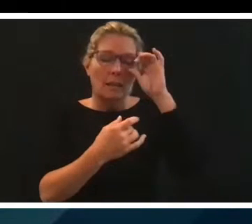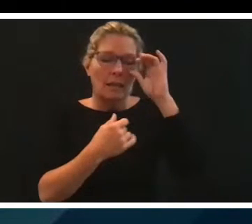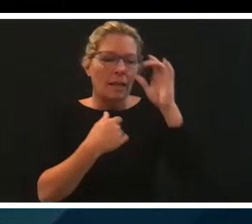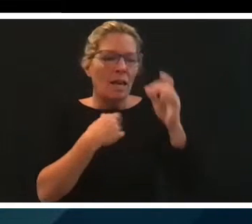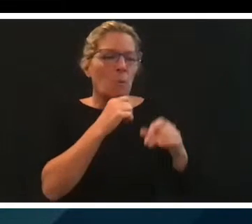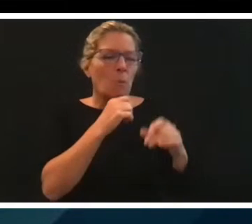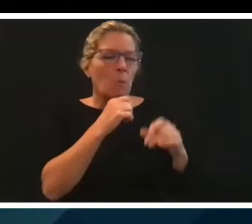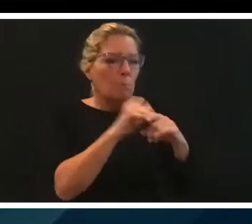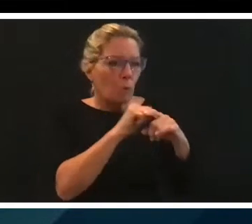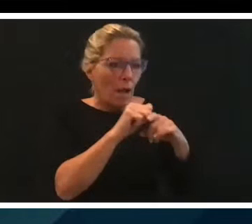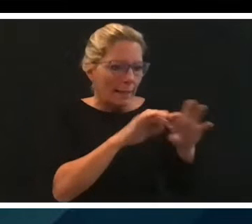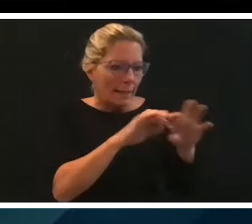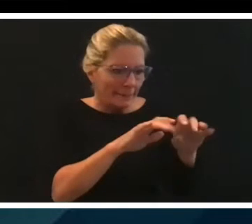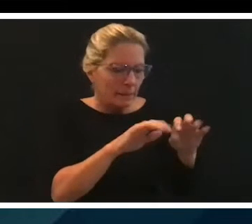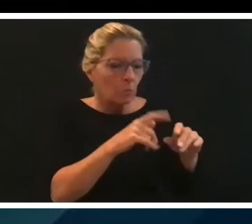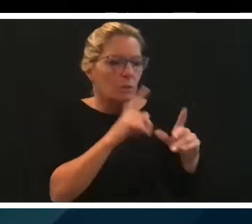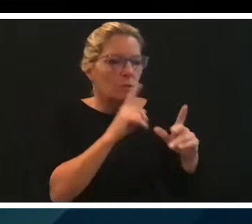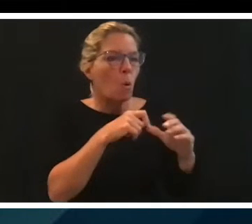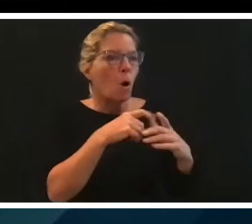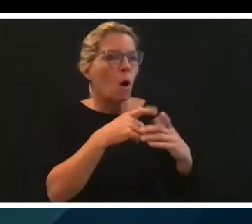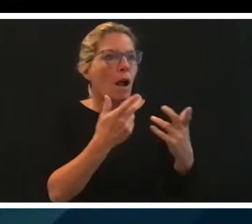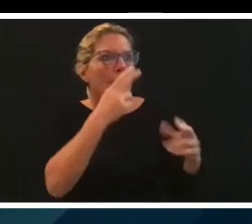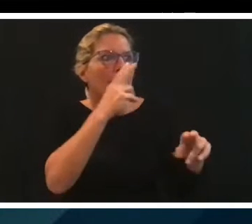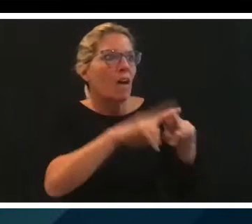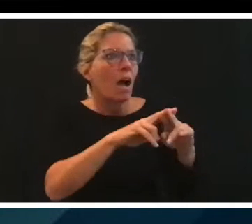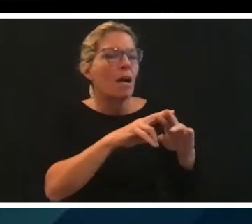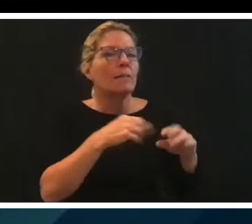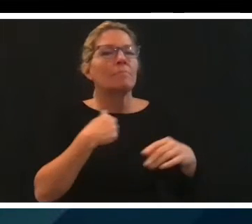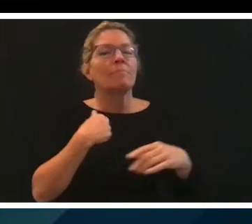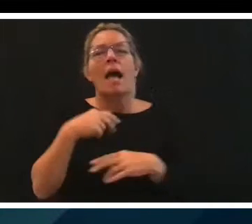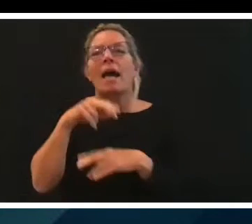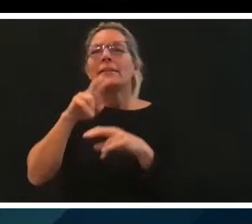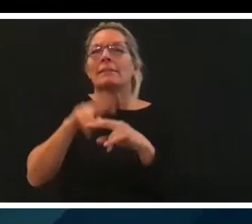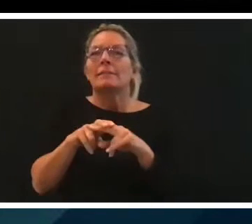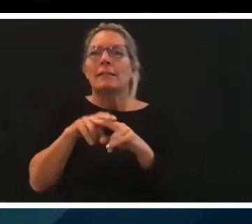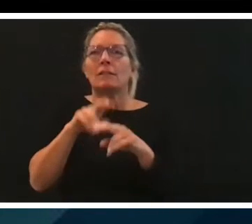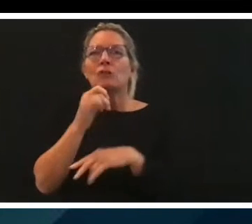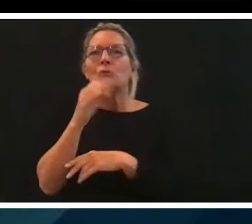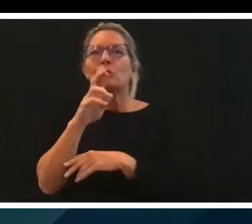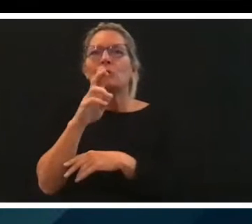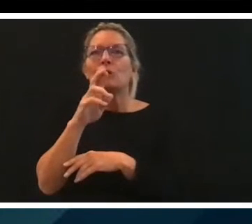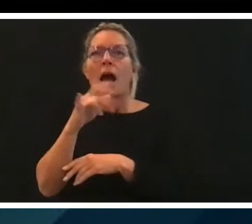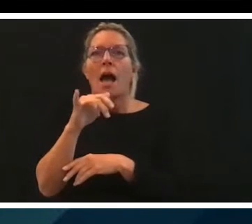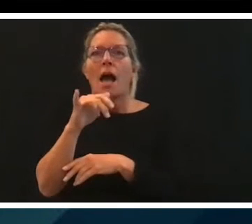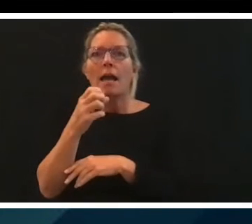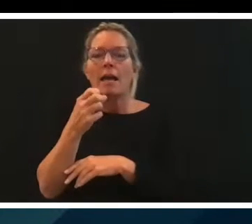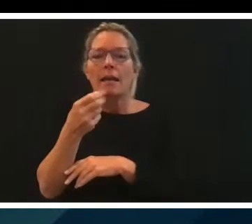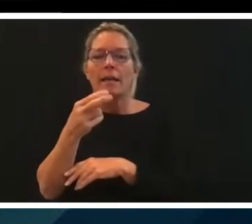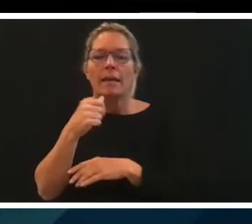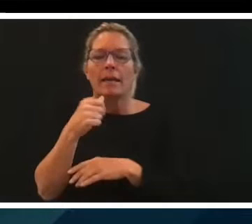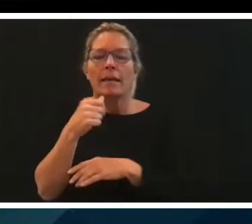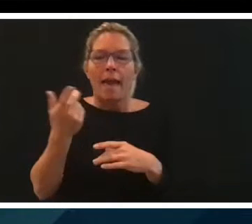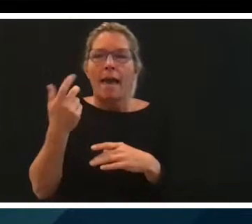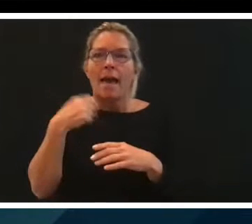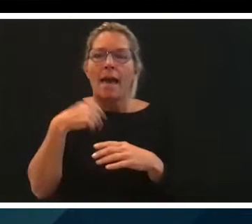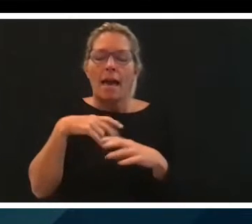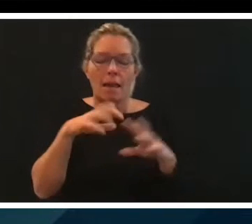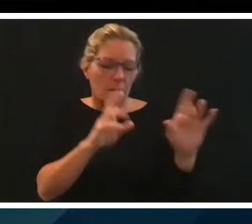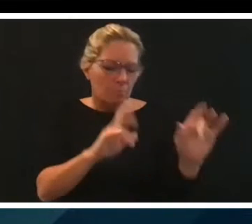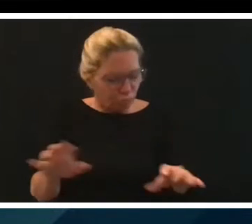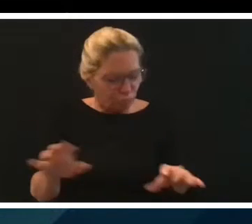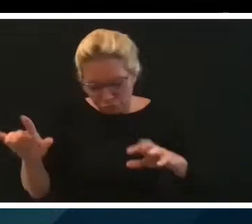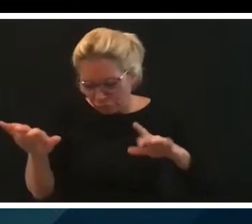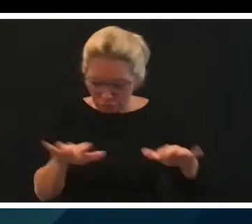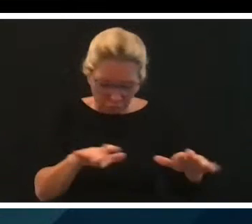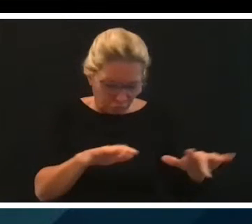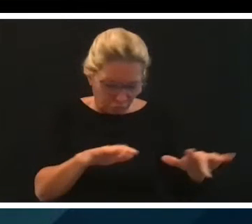look up, and I was in junior high, and I would sit down at the piano, and I'd look up, and it was hours later, and I'm still digging on this thing